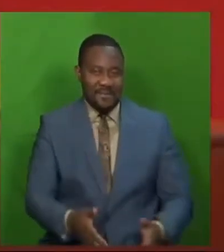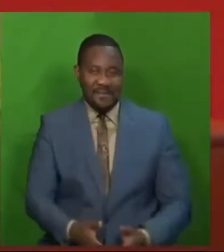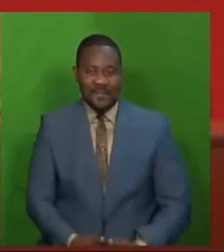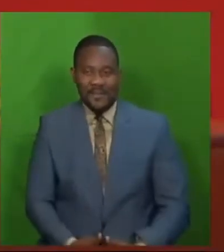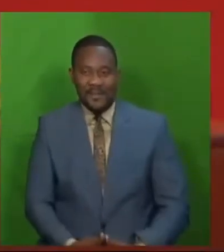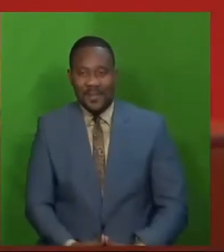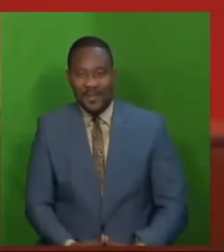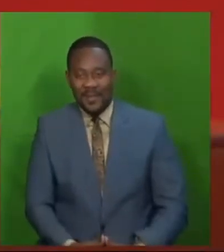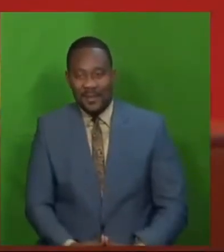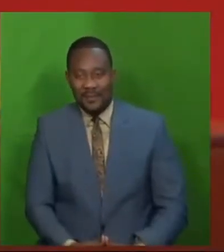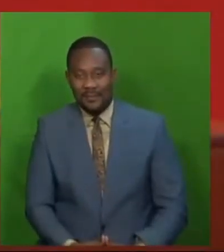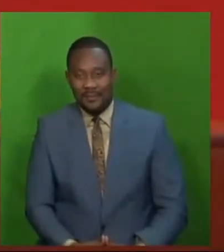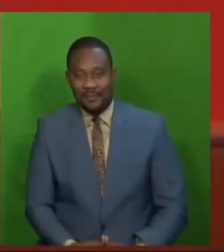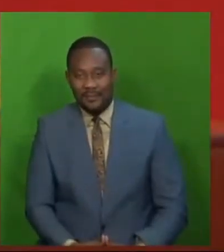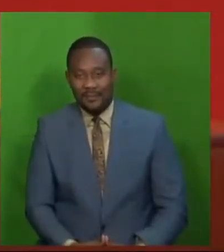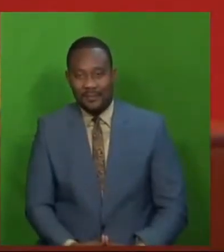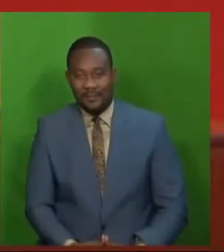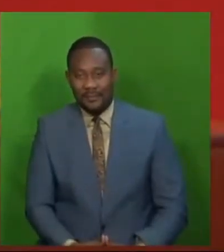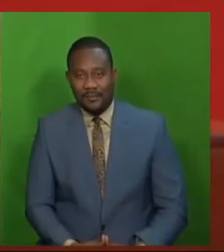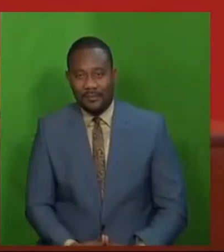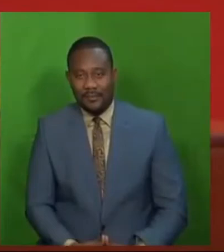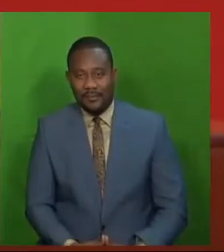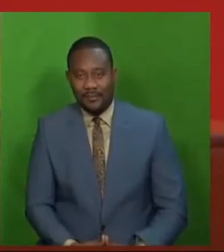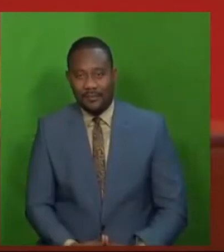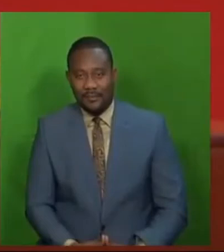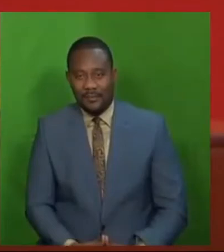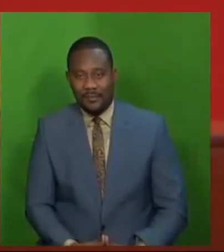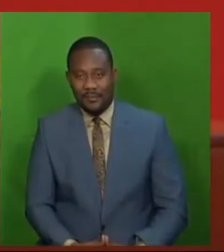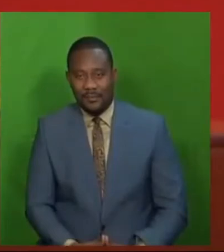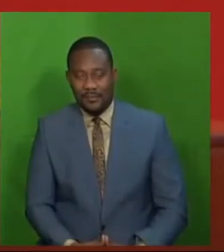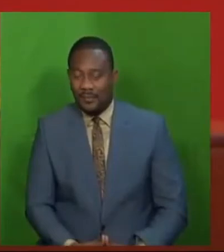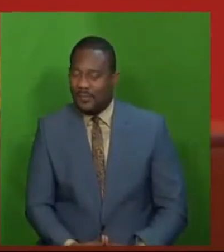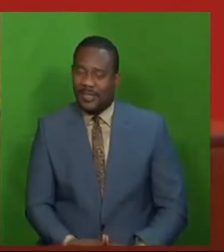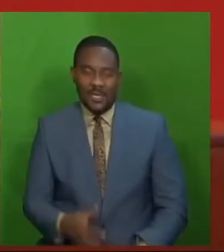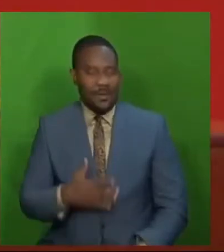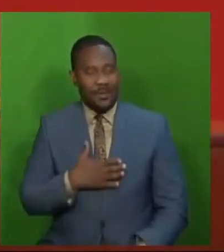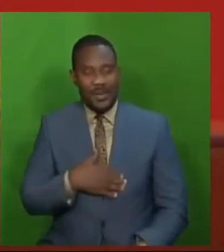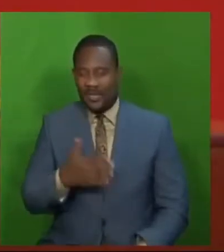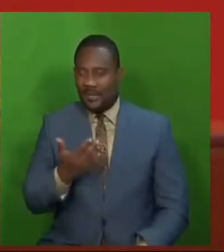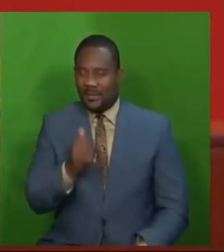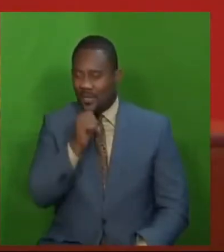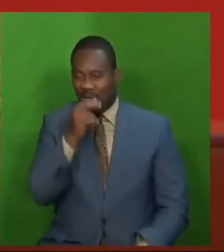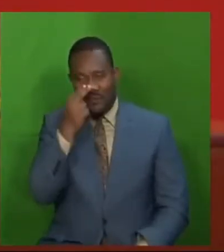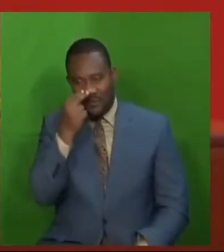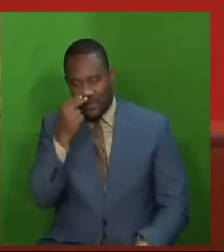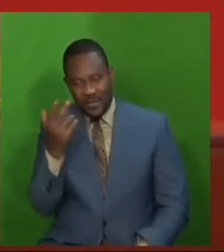The Speaker. Honourable members, this is not a musical theatre. Please.